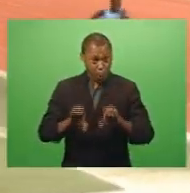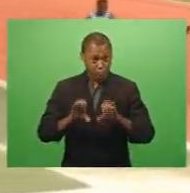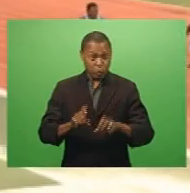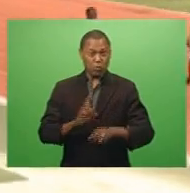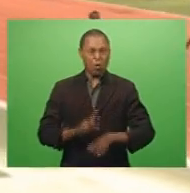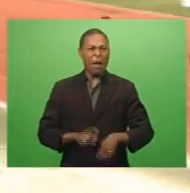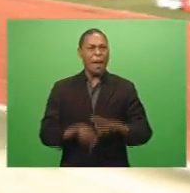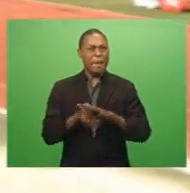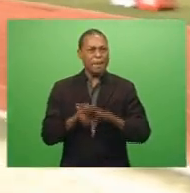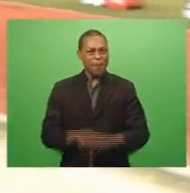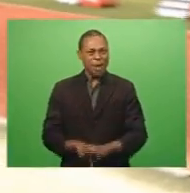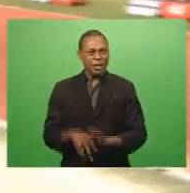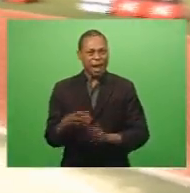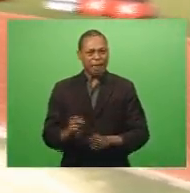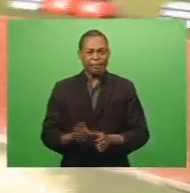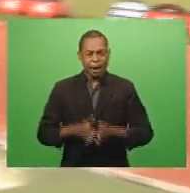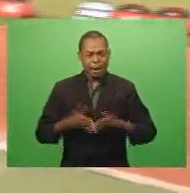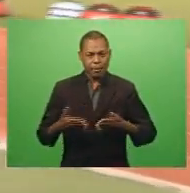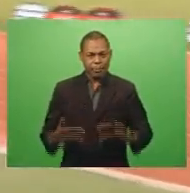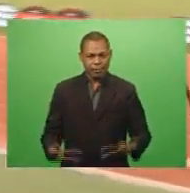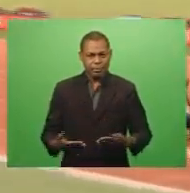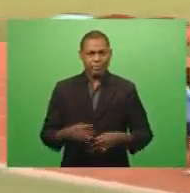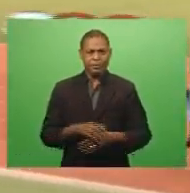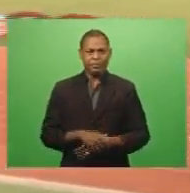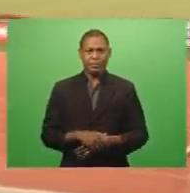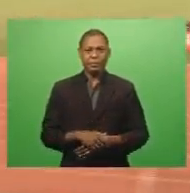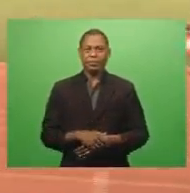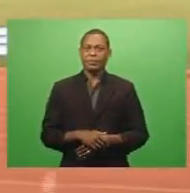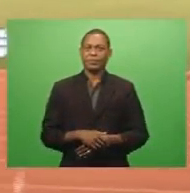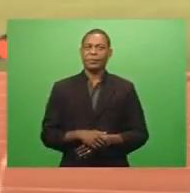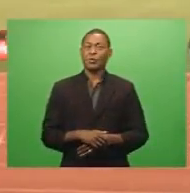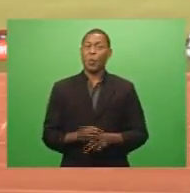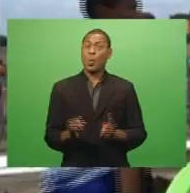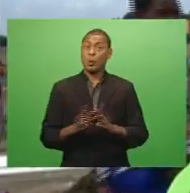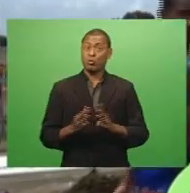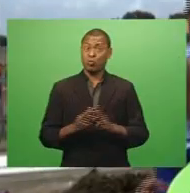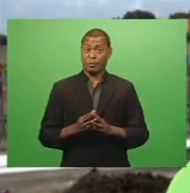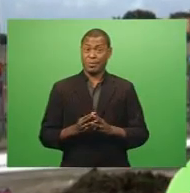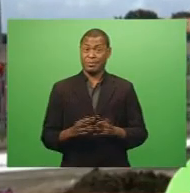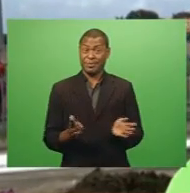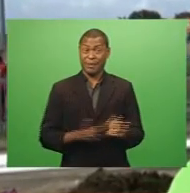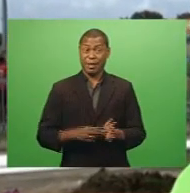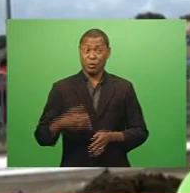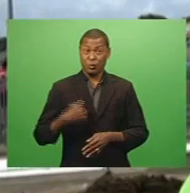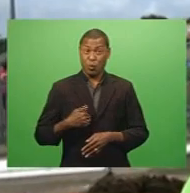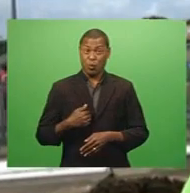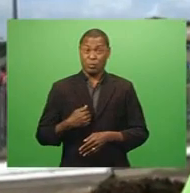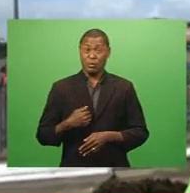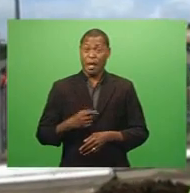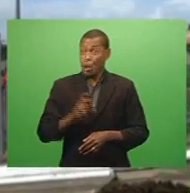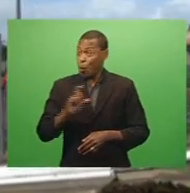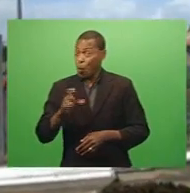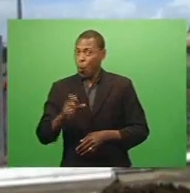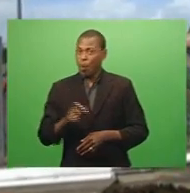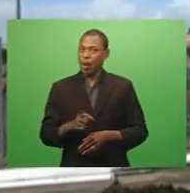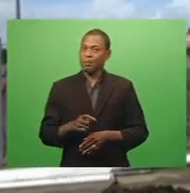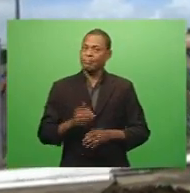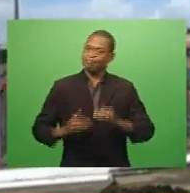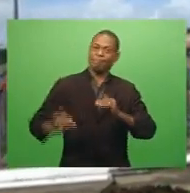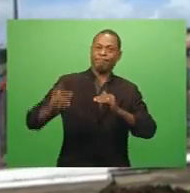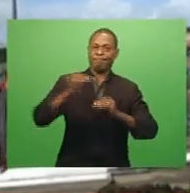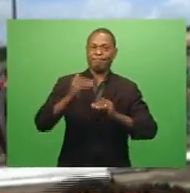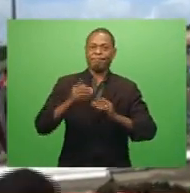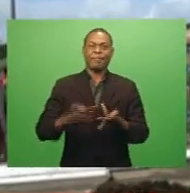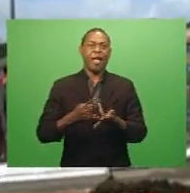on Sailo to deliver the goods. But Triple N zone and Coke is another level. And